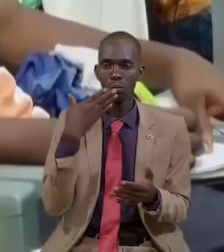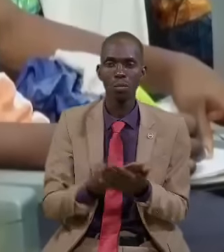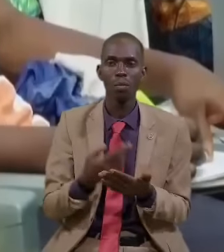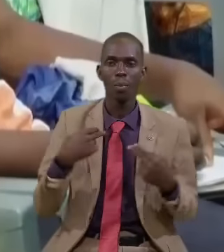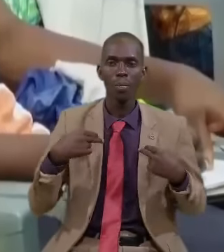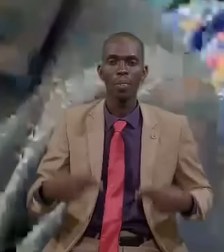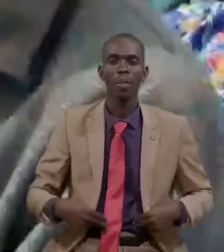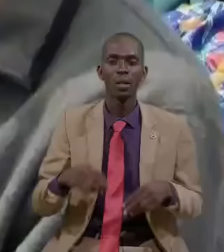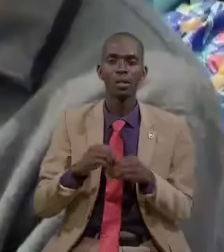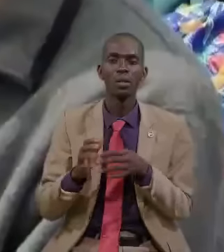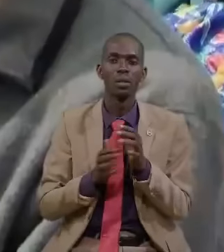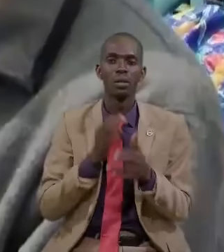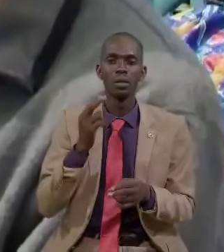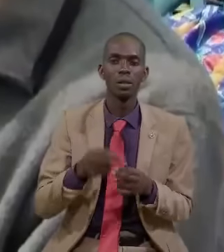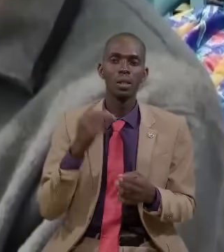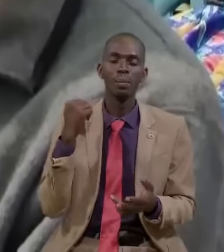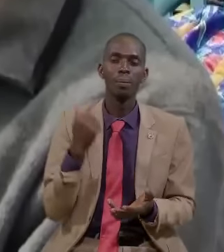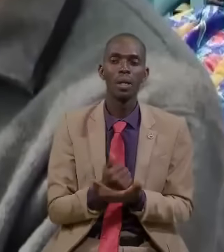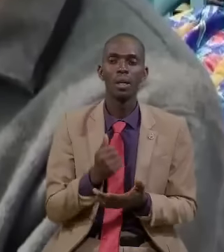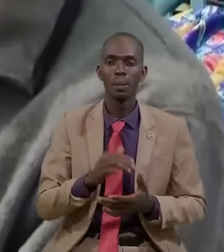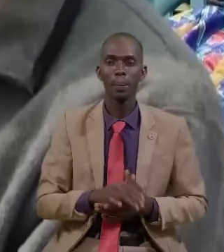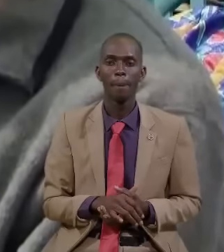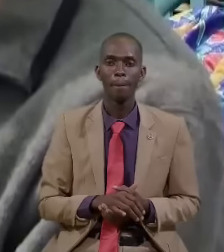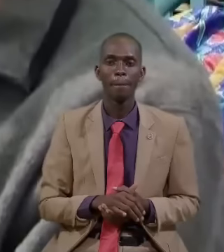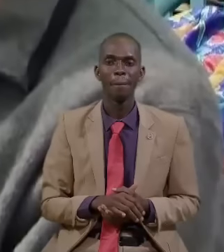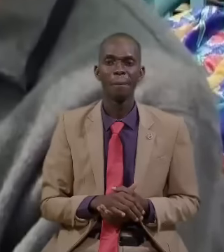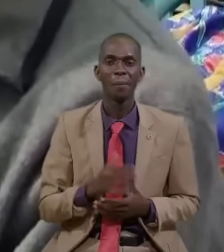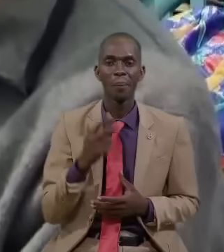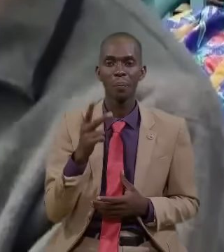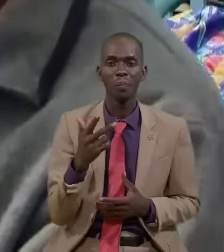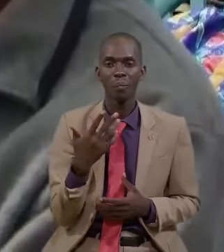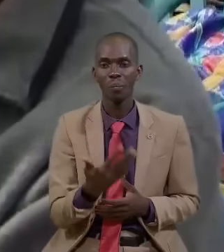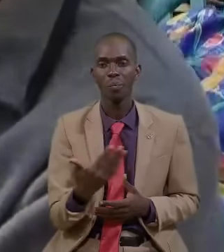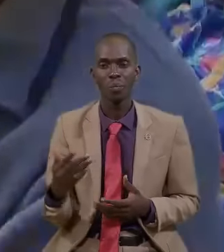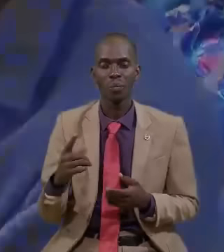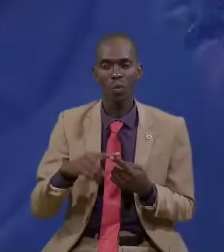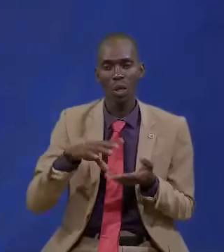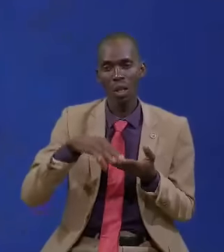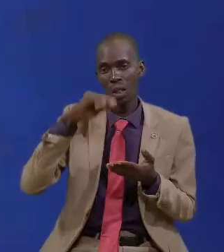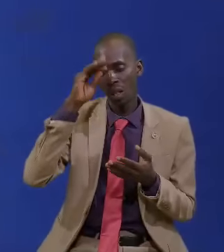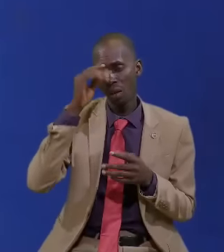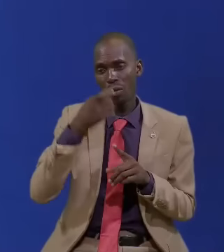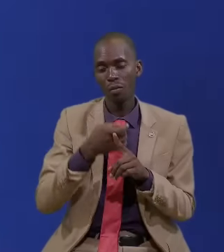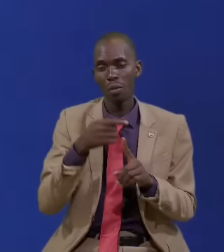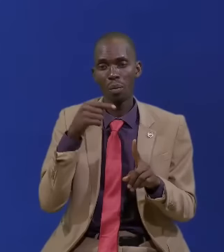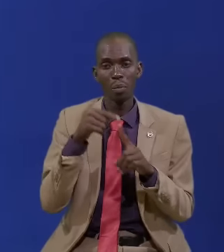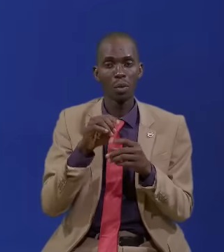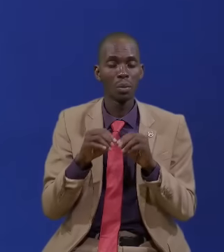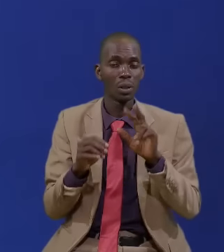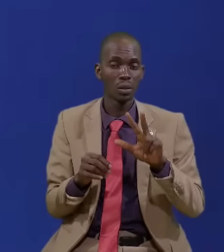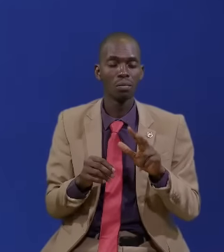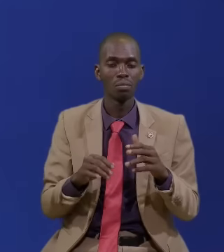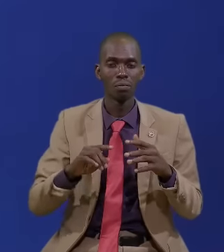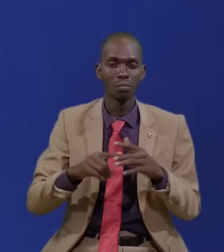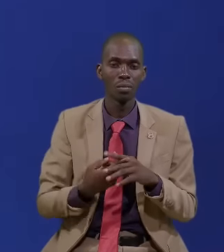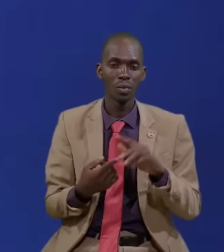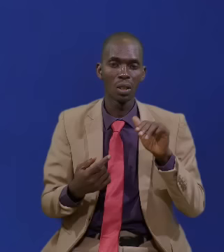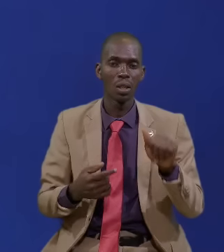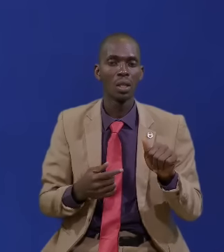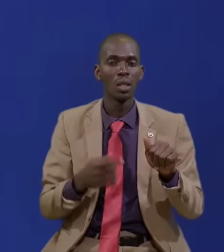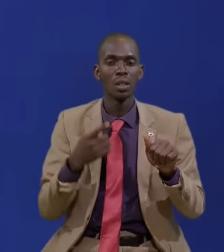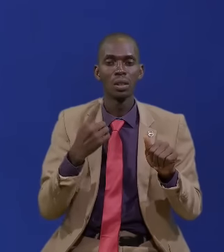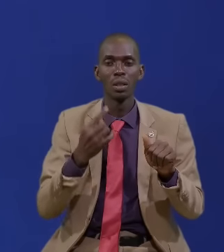Amen. Amen. Amen. Three things. Number one, the promised healing for the